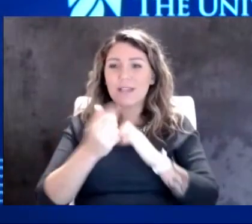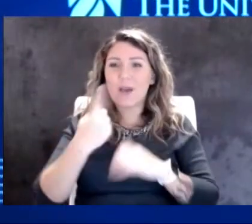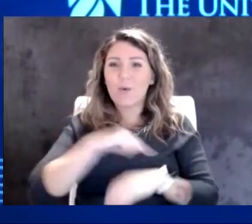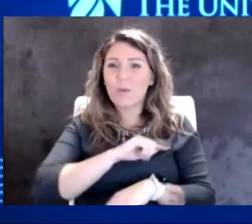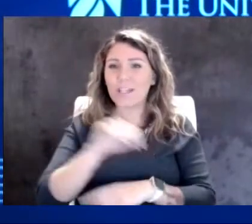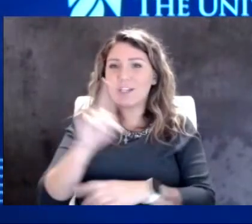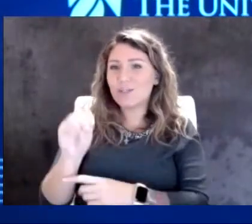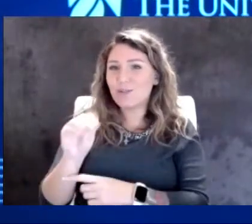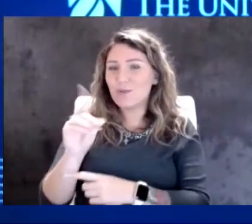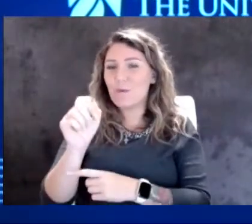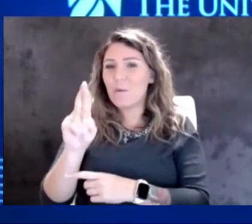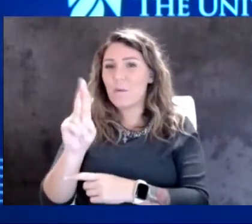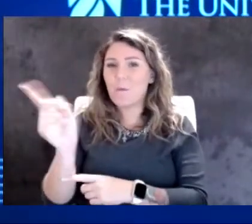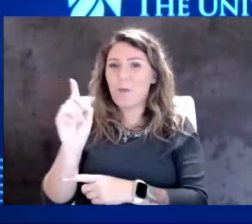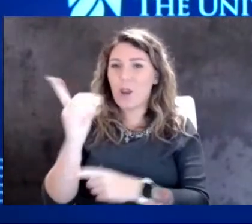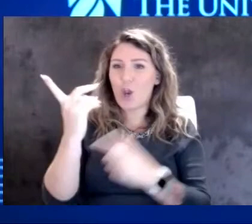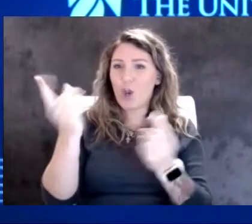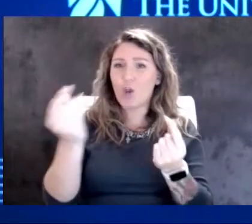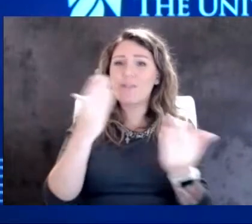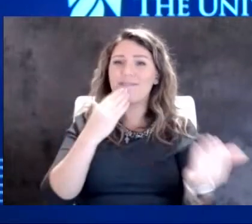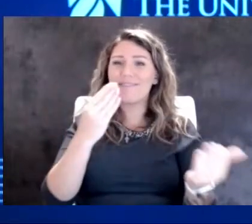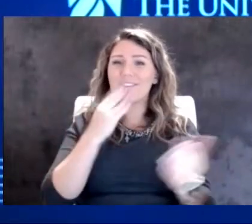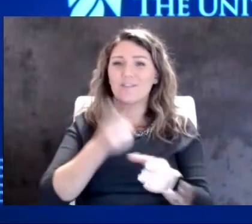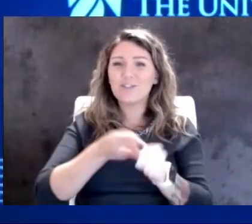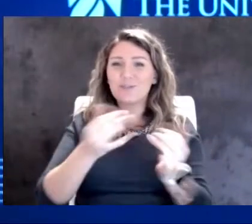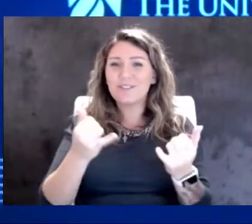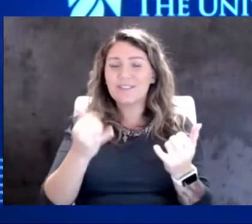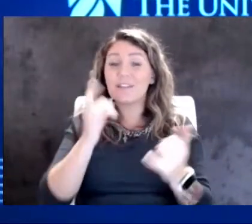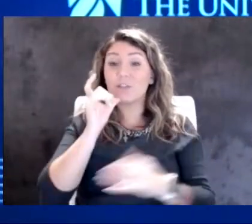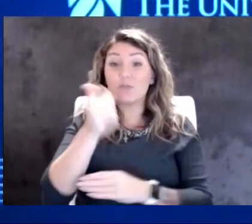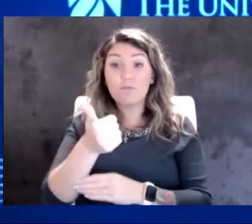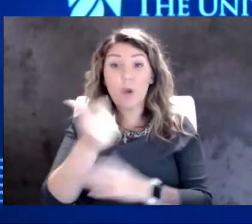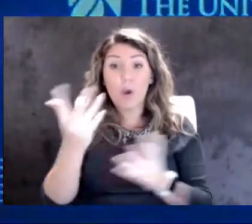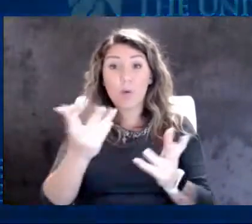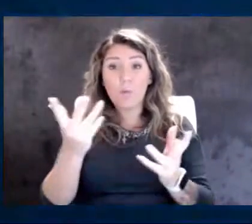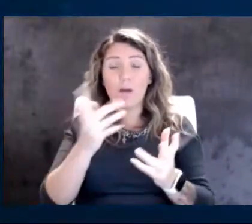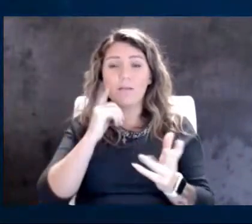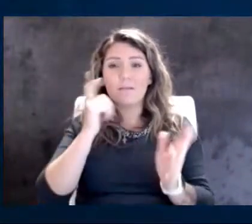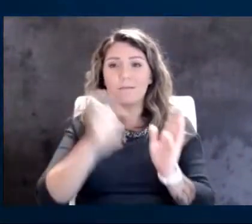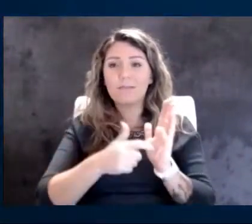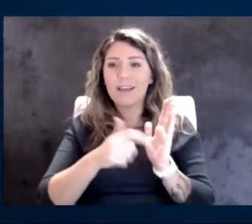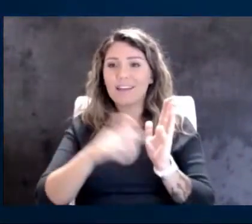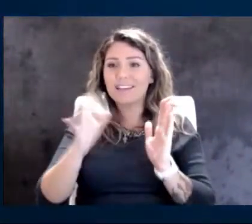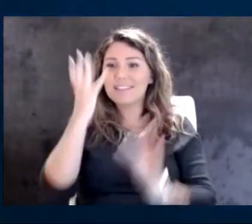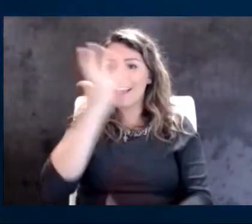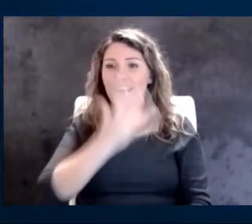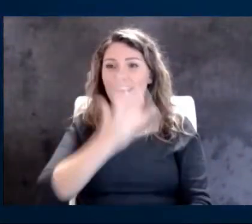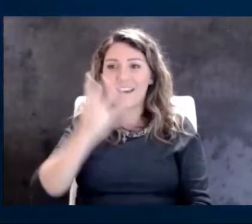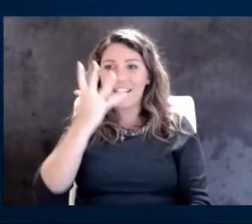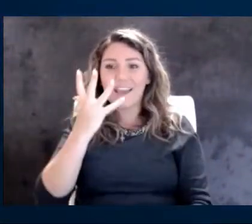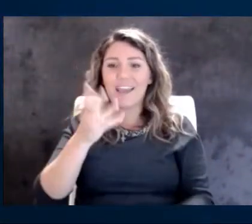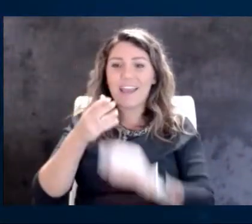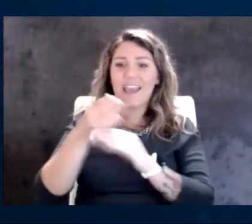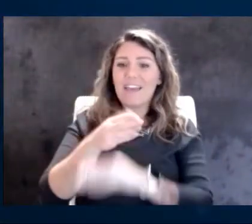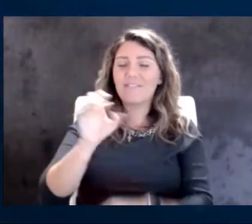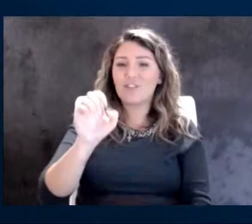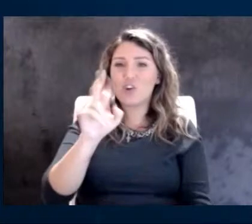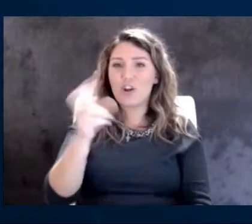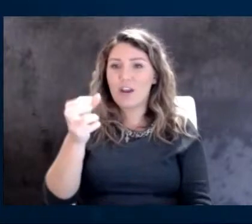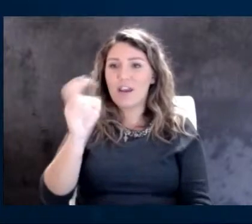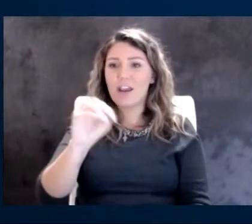we go. All right. Thanks for being with us today. Tomorrow, recognize this face. Actor Aaron J., living his